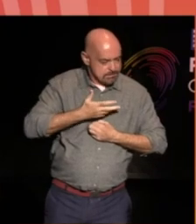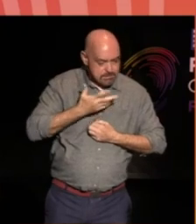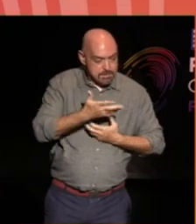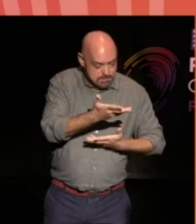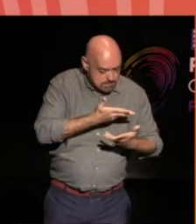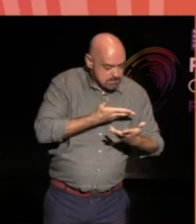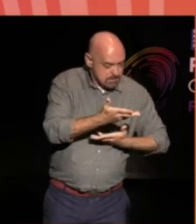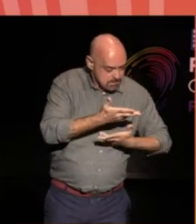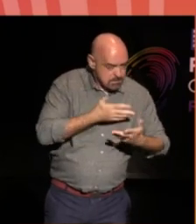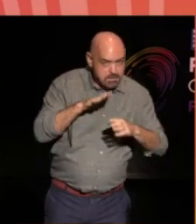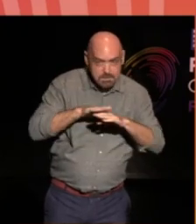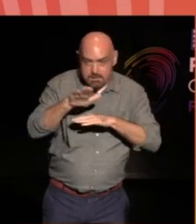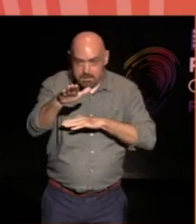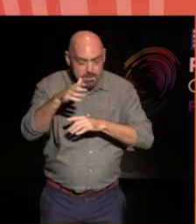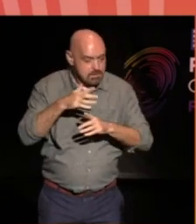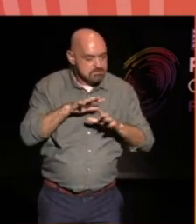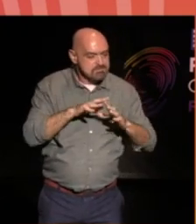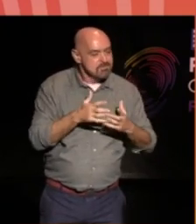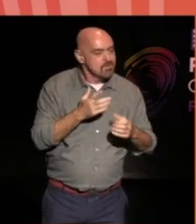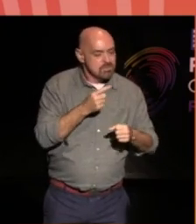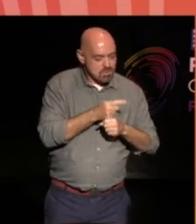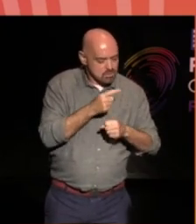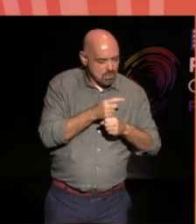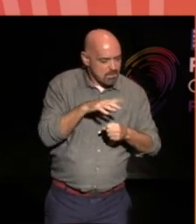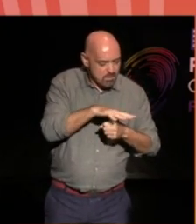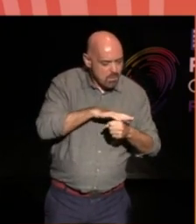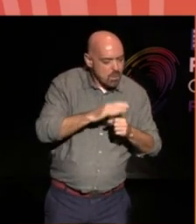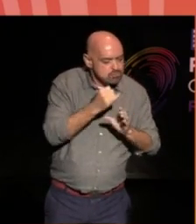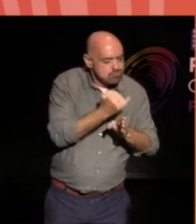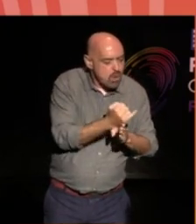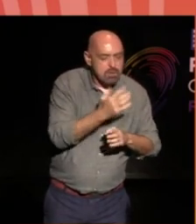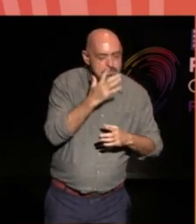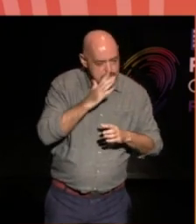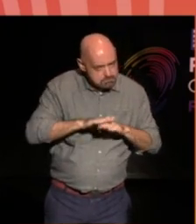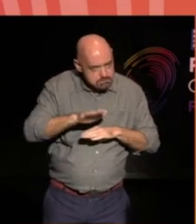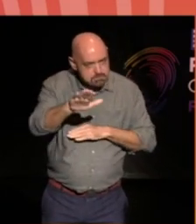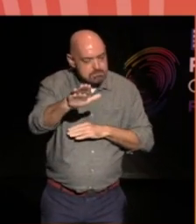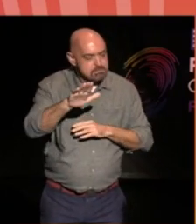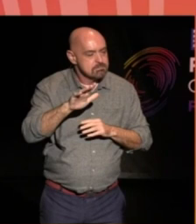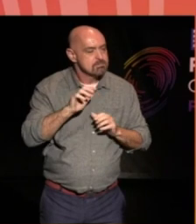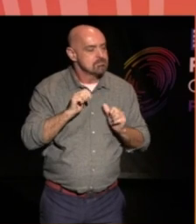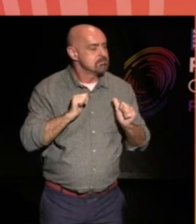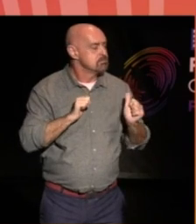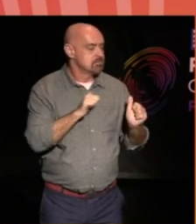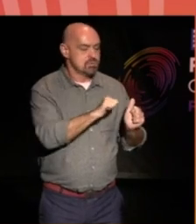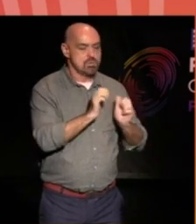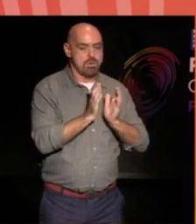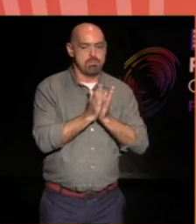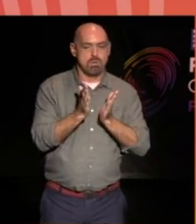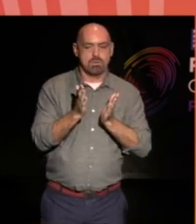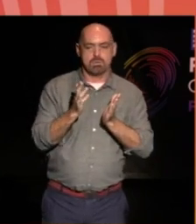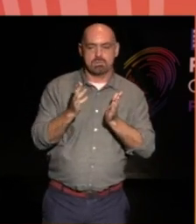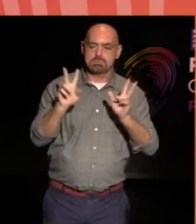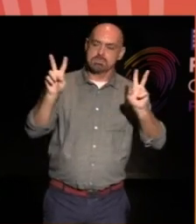the potential for the world and not simply talk about the things that are going wrong. I just want to end with your book, Courage,